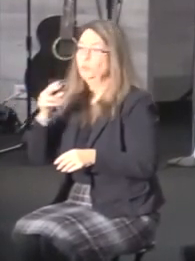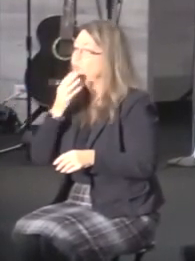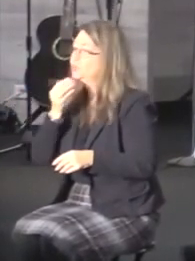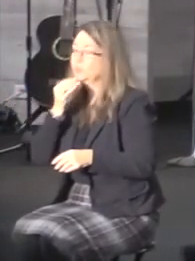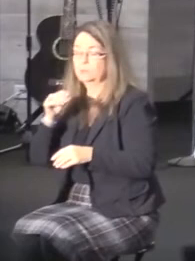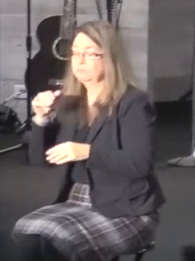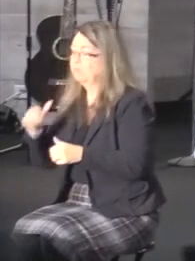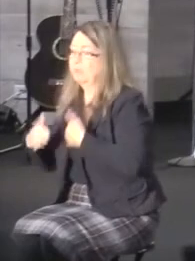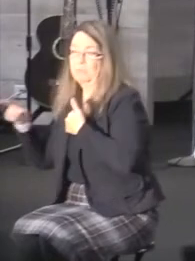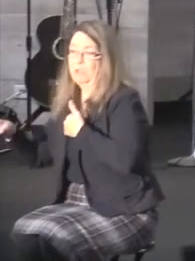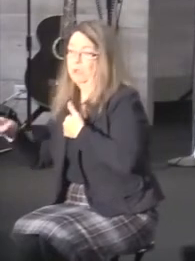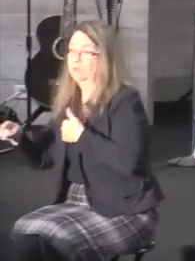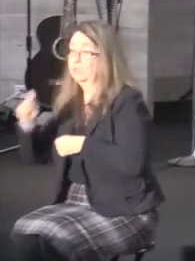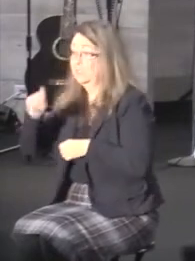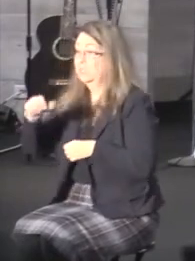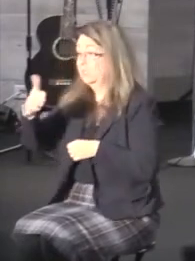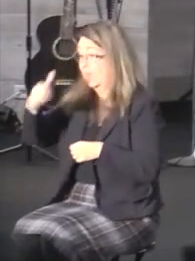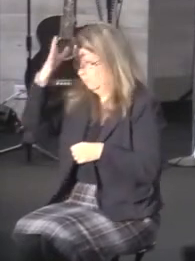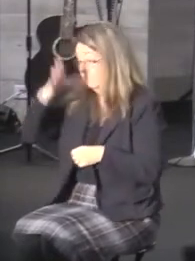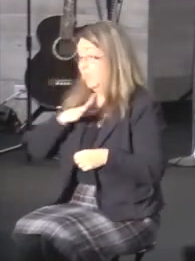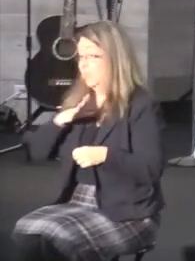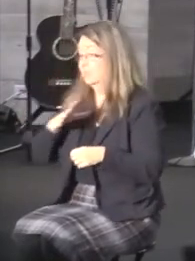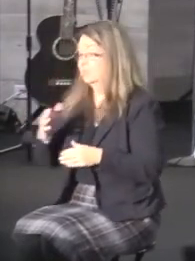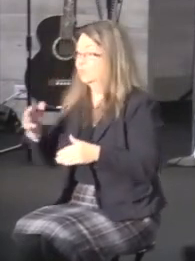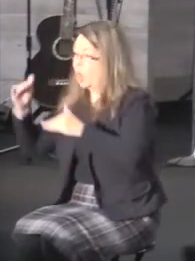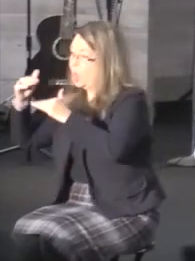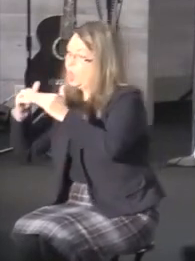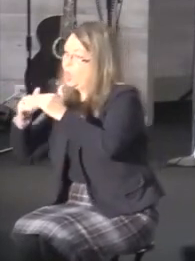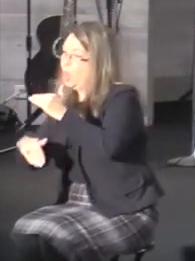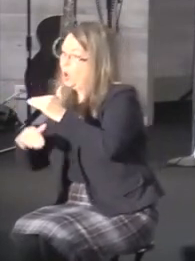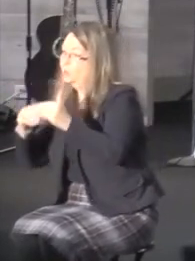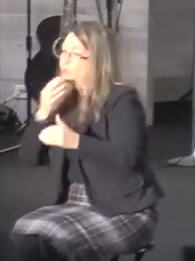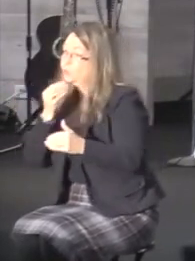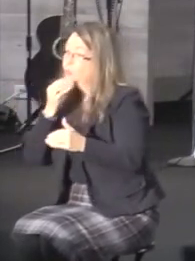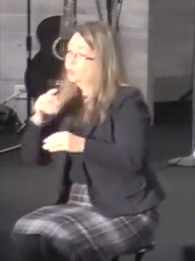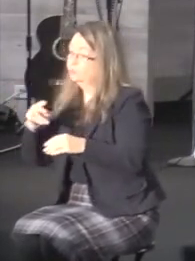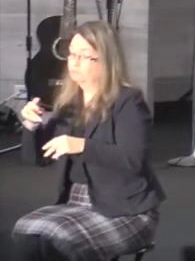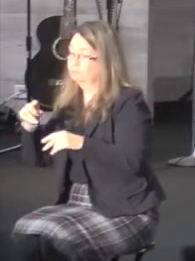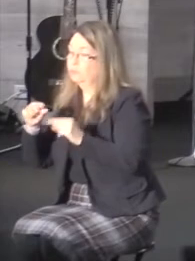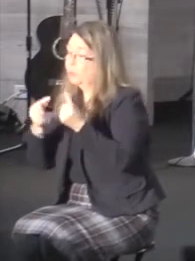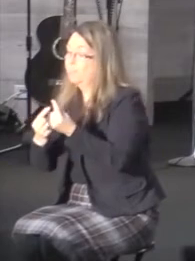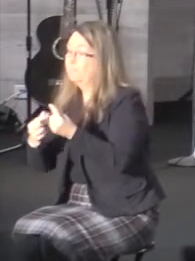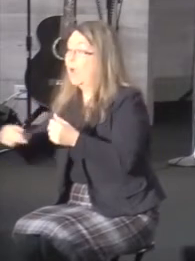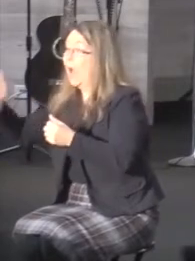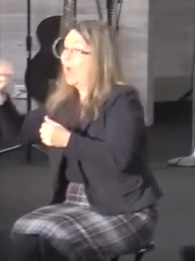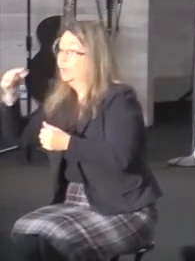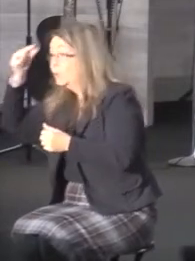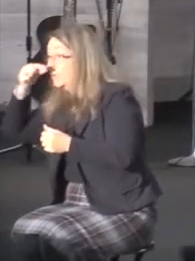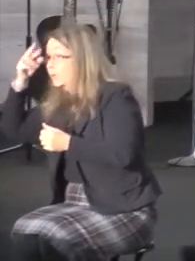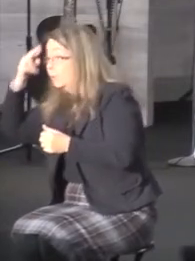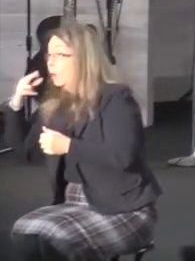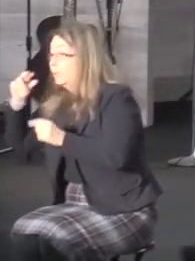You had to have at least 10 men in order to have a synagogue. And so there was a low Jewish population, a high Greek and Roman population. And without